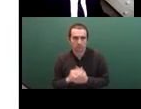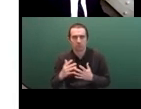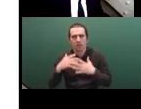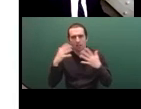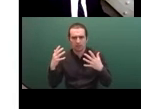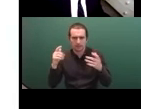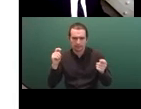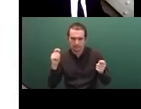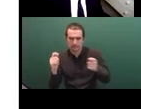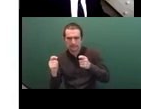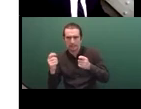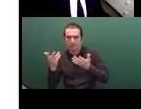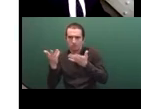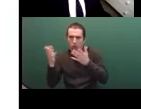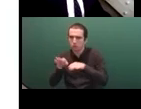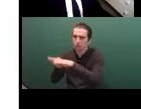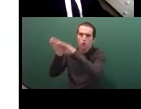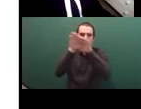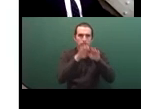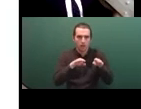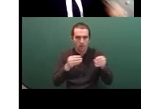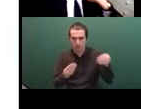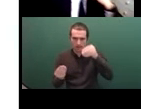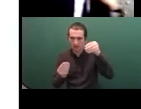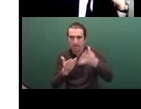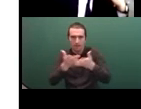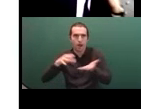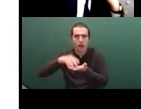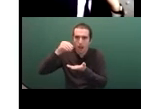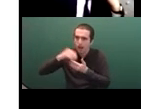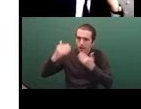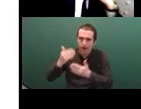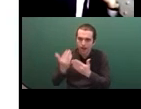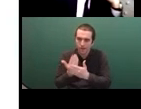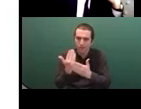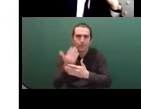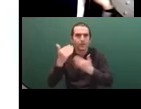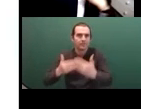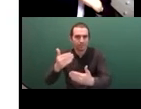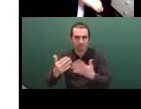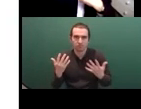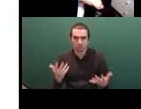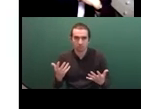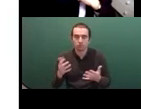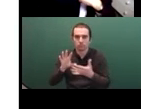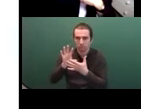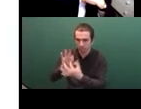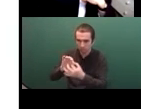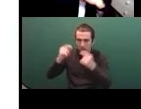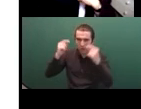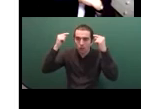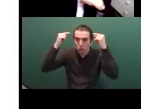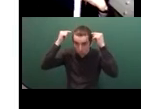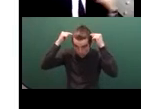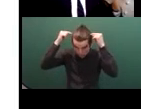to skip over that. My friend, Professor Gary Bunch, who was at a university in Canada,